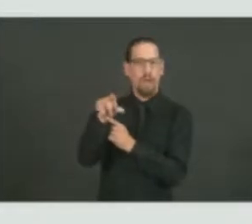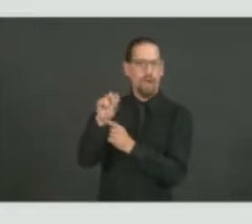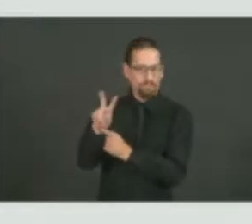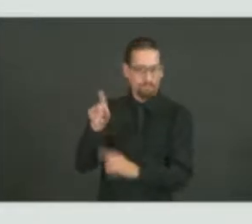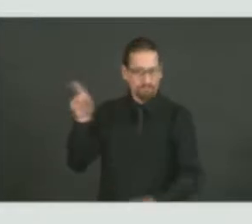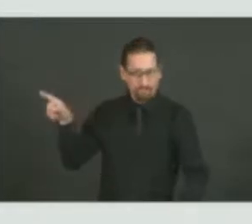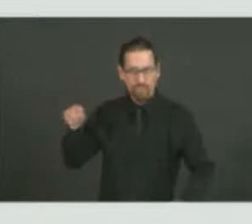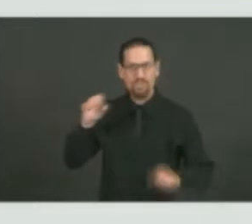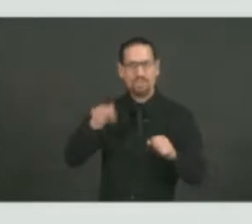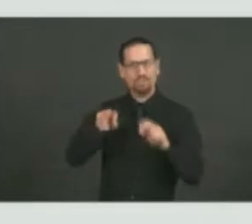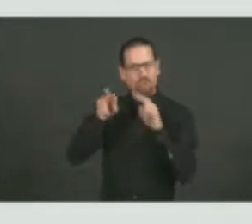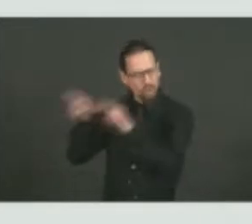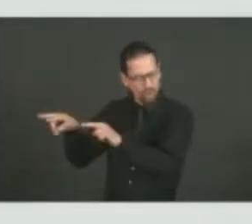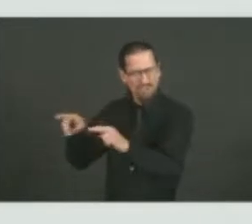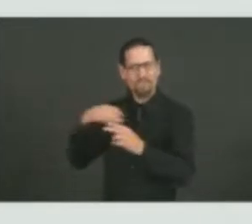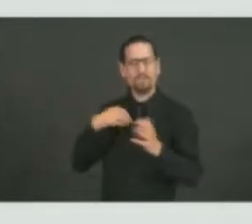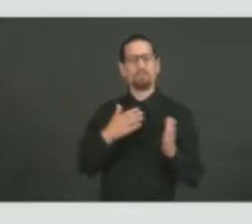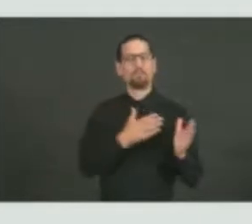reopening options.